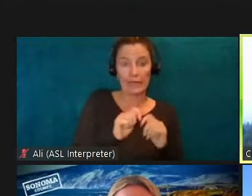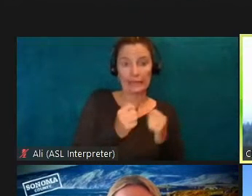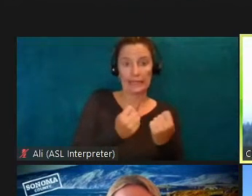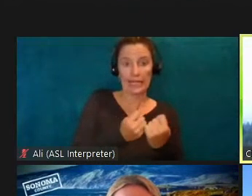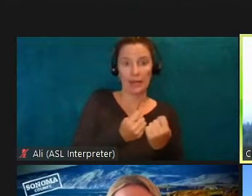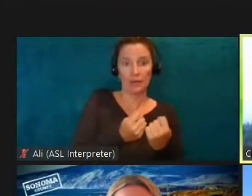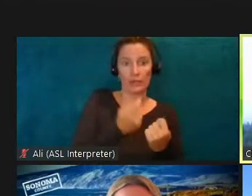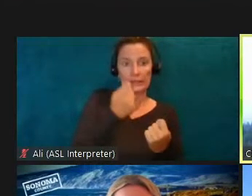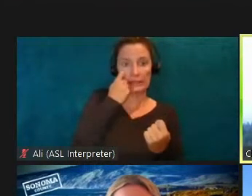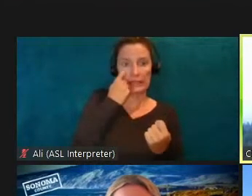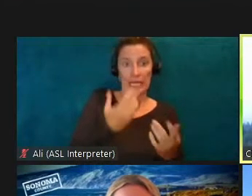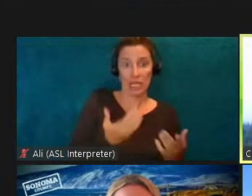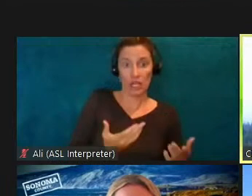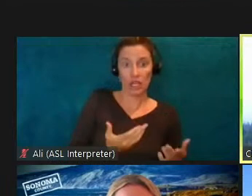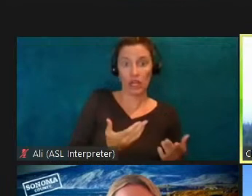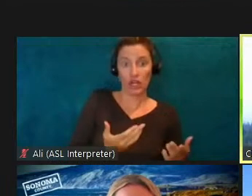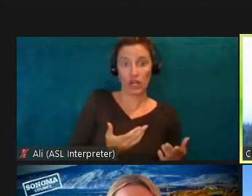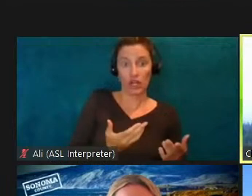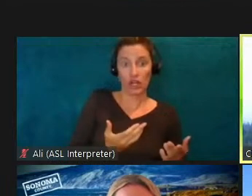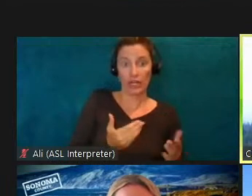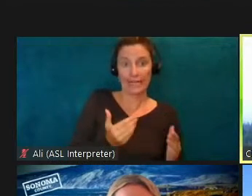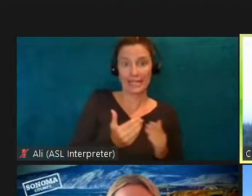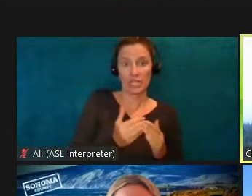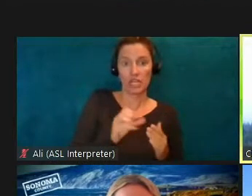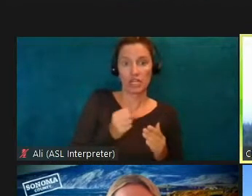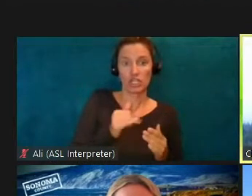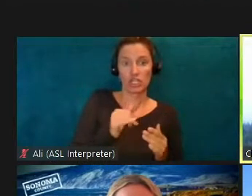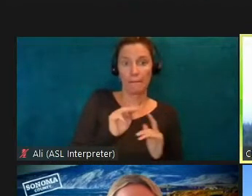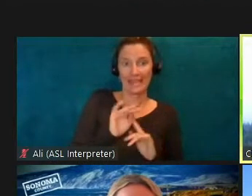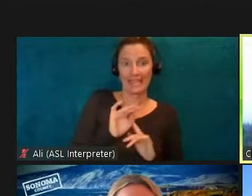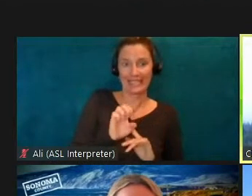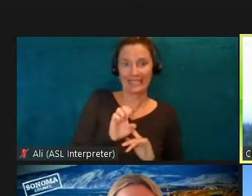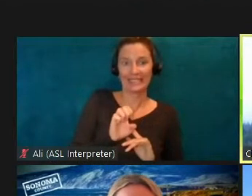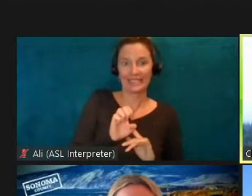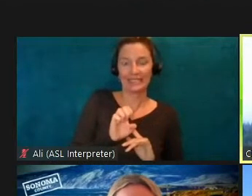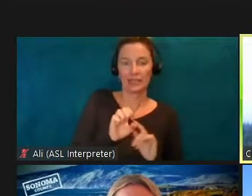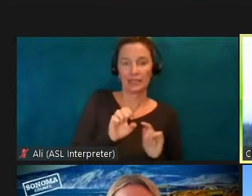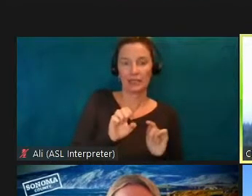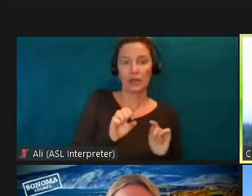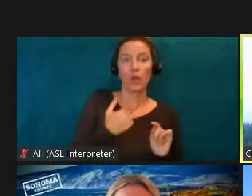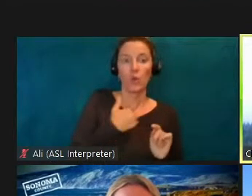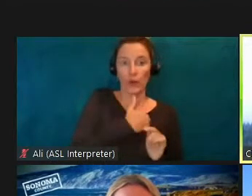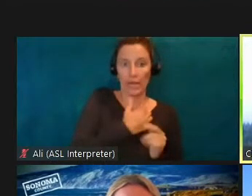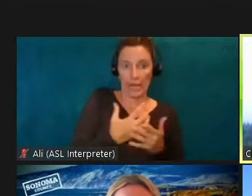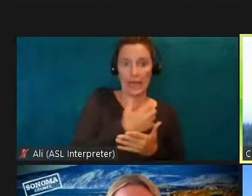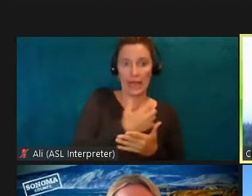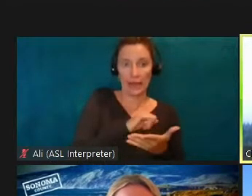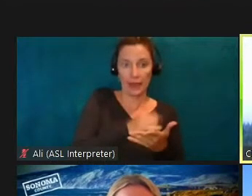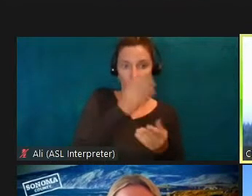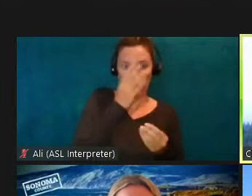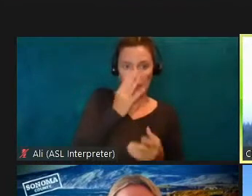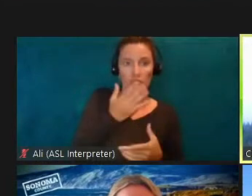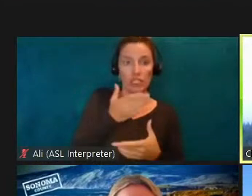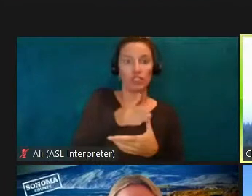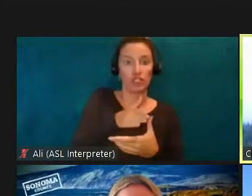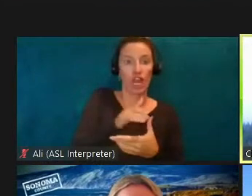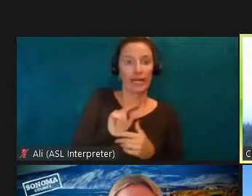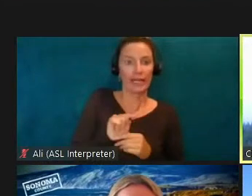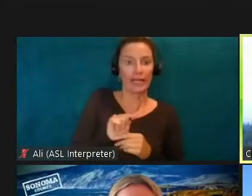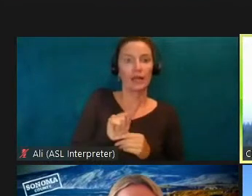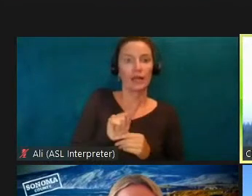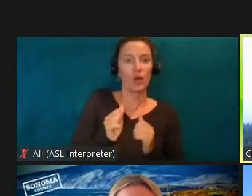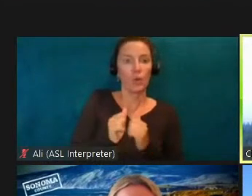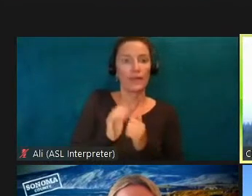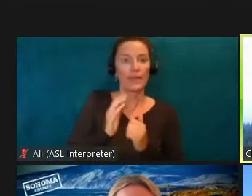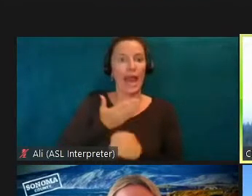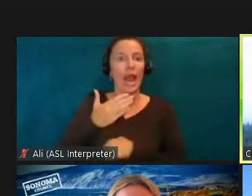here earlier out to the end of Chemise. They are collecting that data and sharing it with our